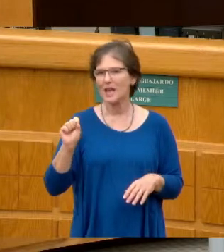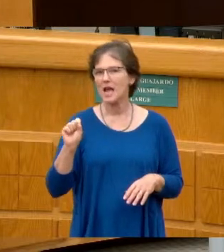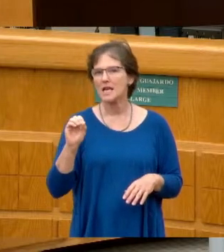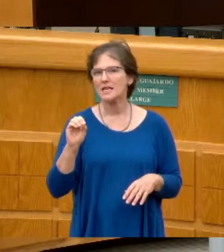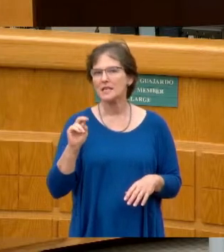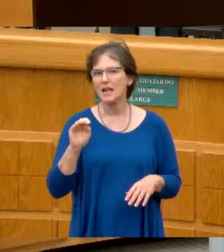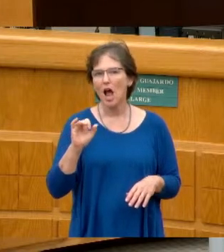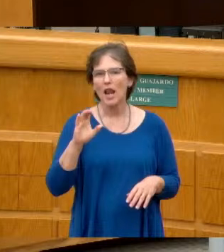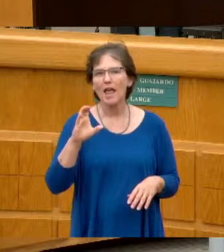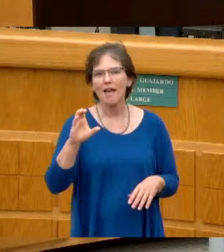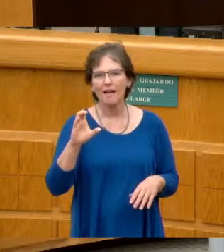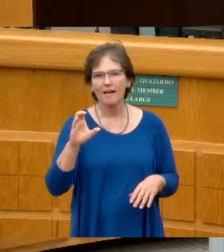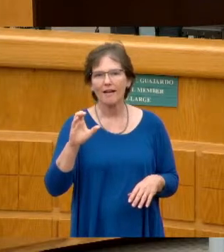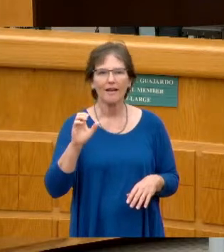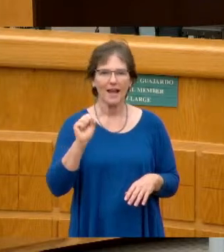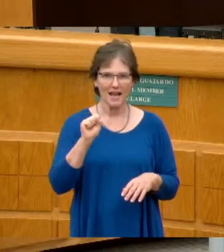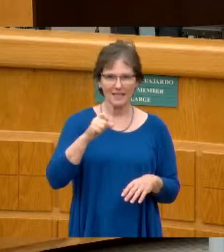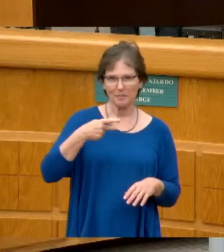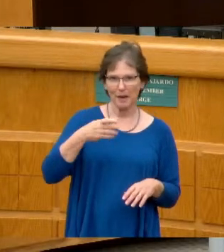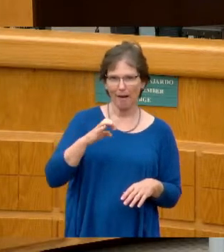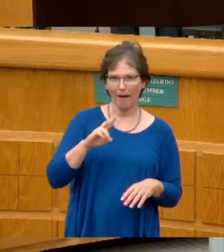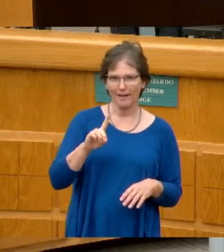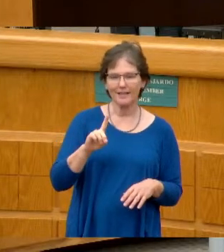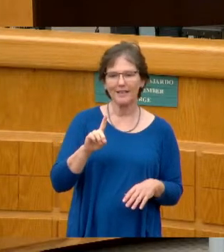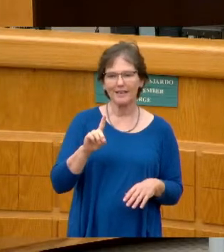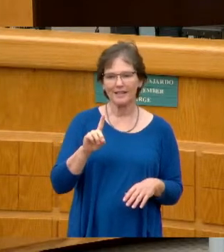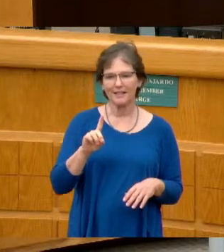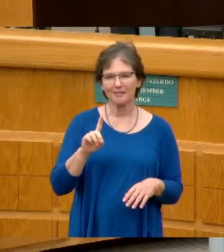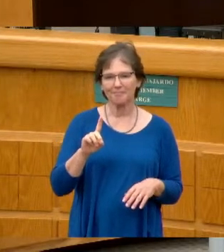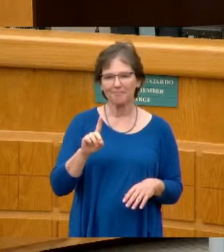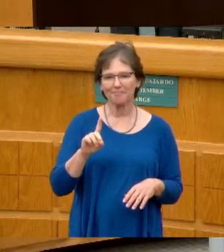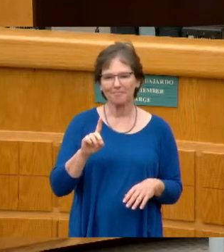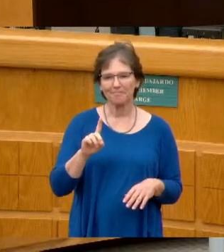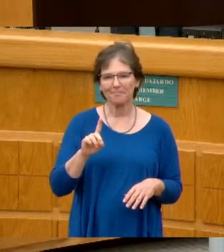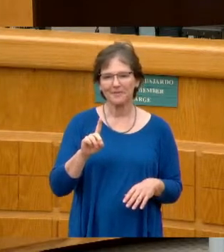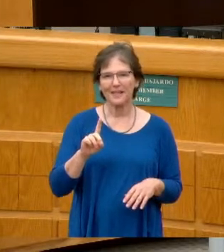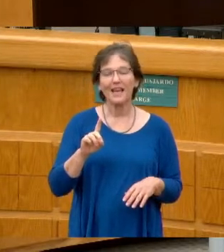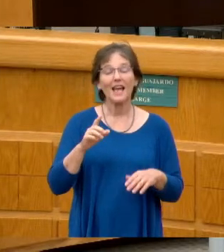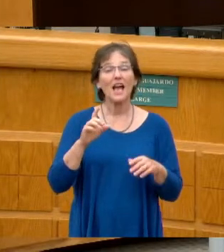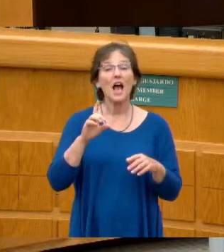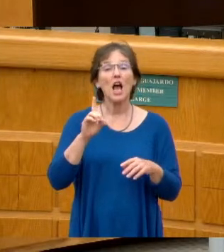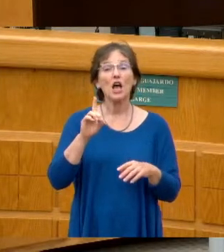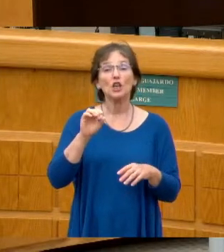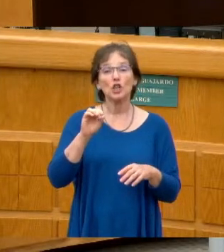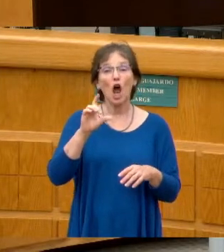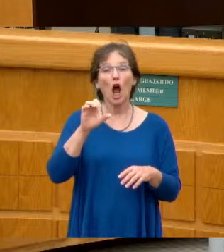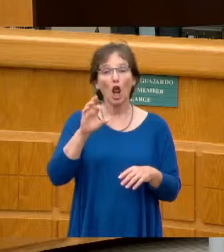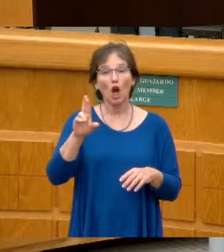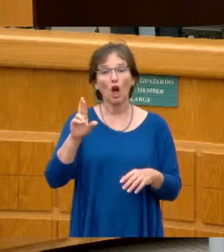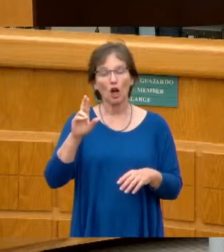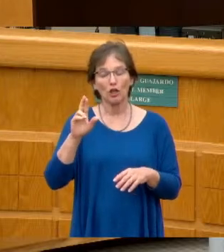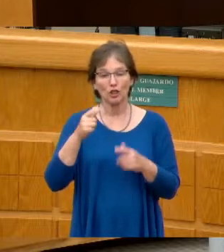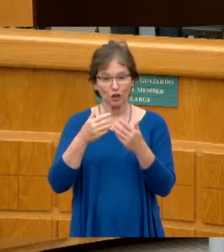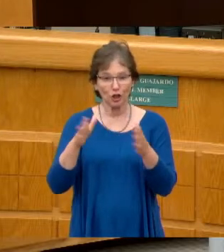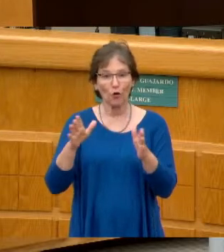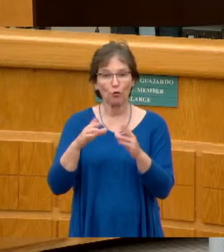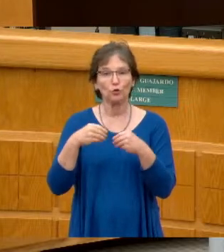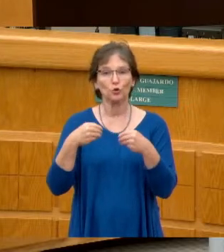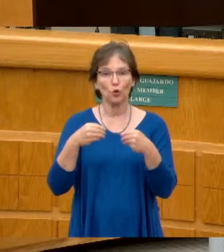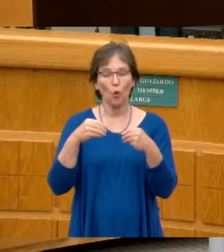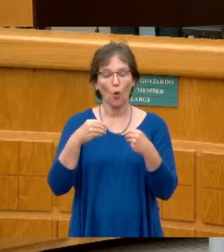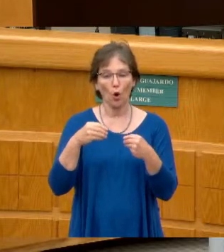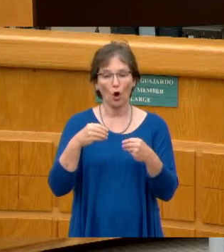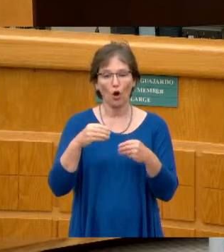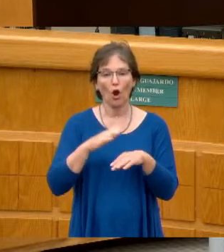Store on Old Brownsville Road, the Hi-Ho Restaurant on Morgan Avenue, El Buen